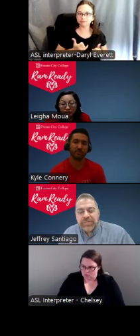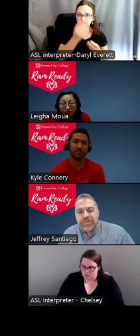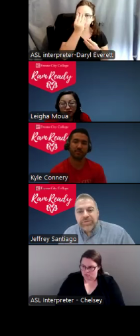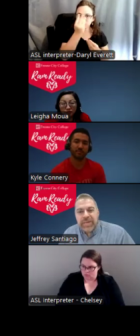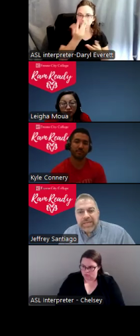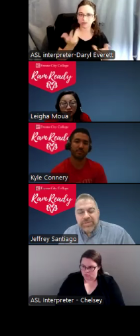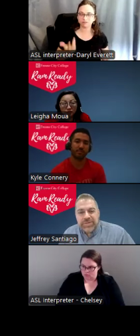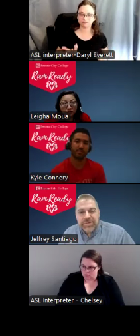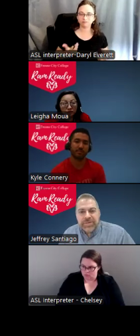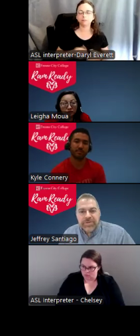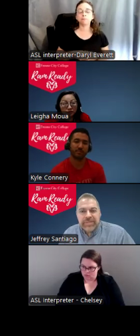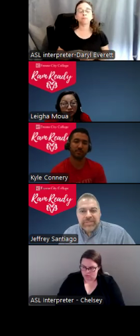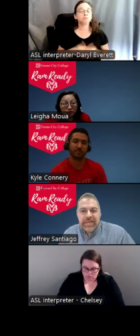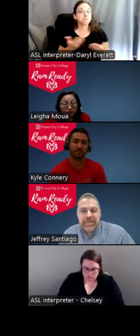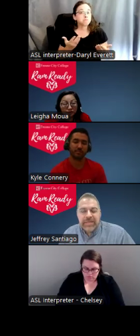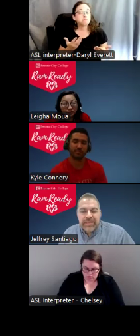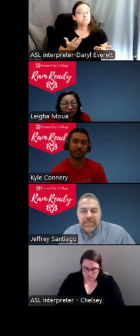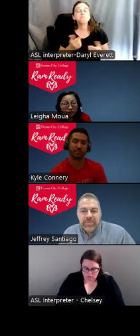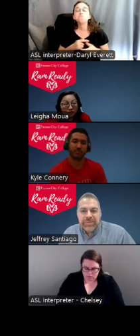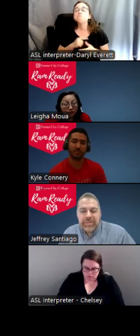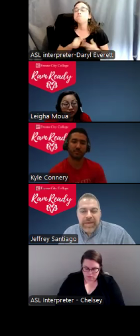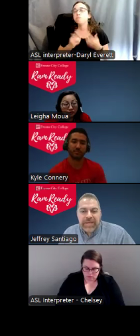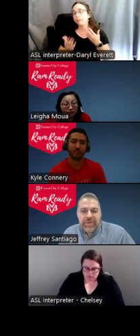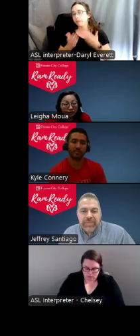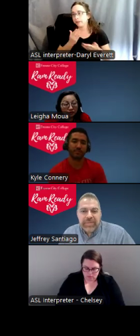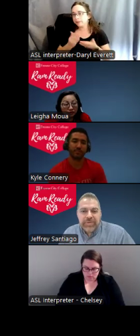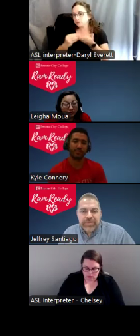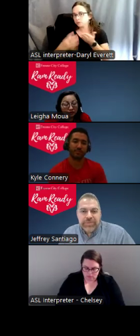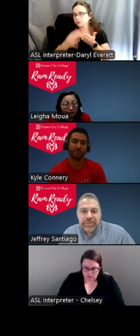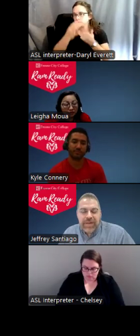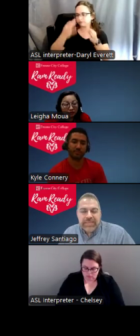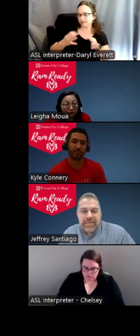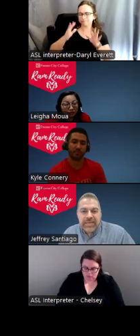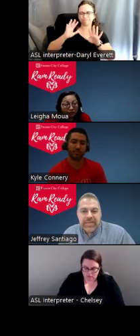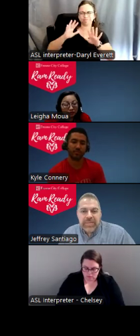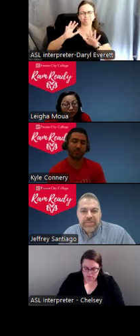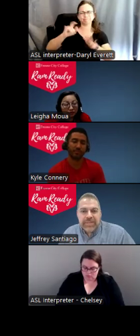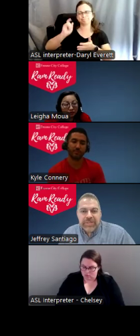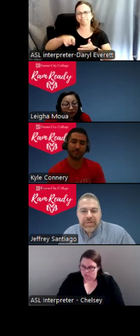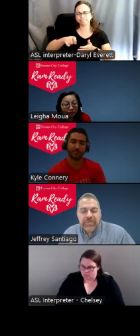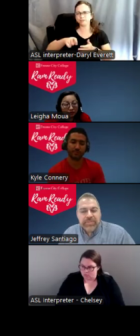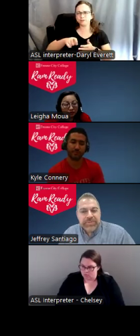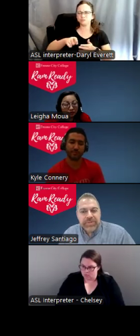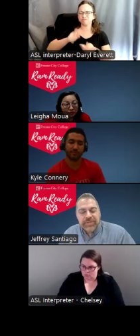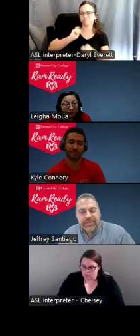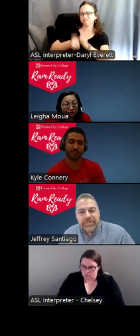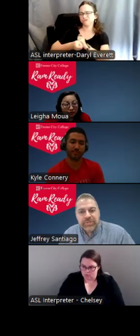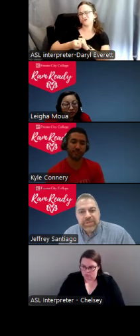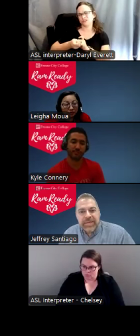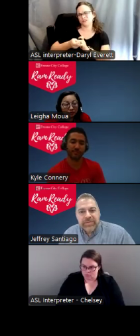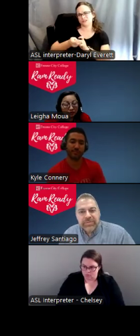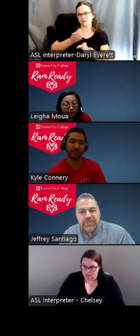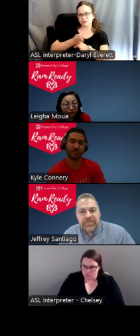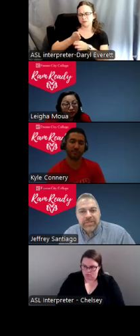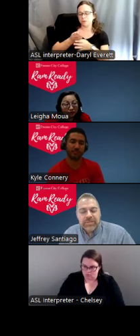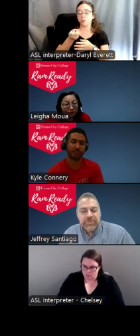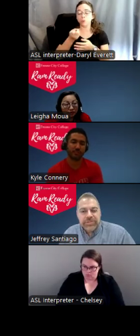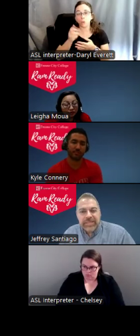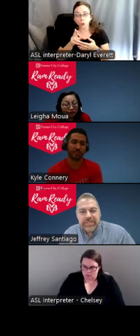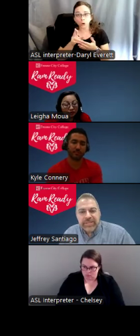maybe you want to change your major, or you decide within the pathway, maybe you're pursuing the rad tech, and maybe you decide, you know what, I want to pursue the nursing, so we can make